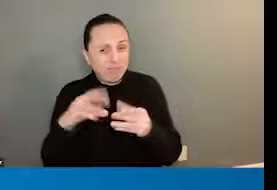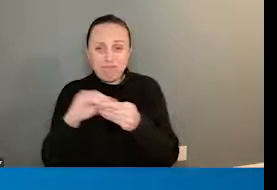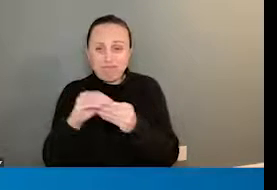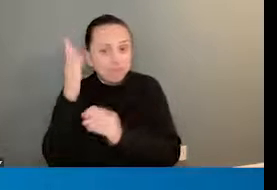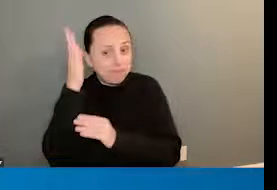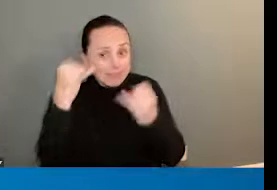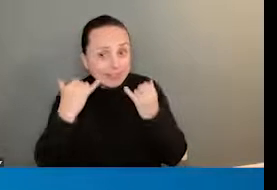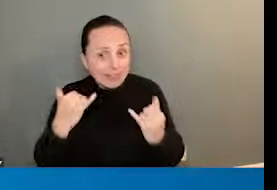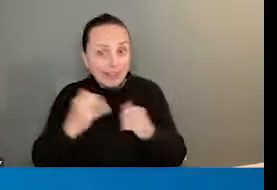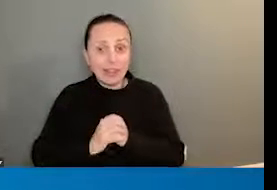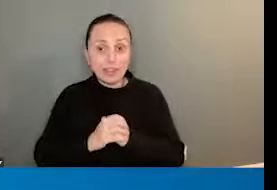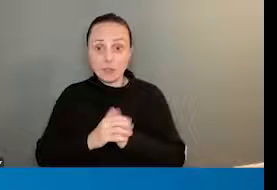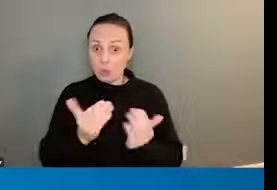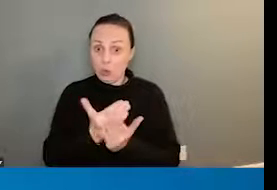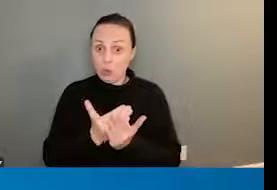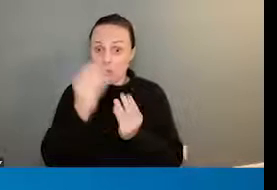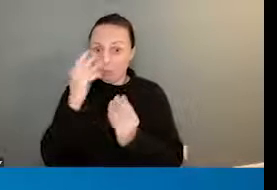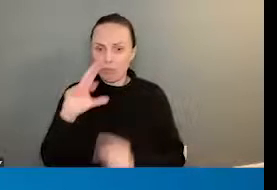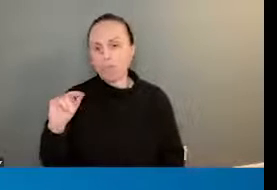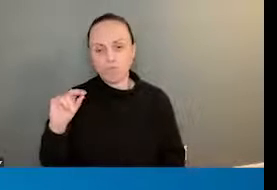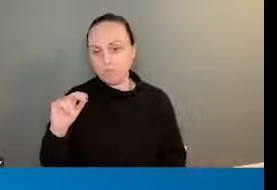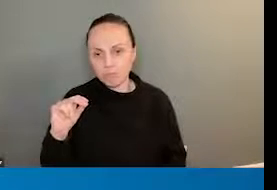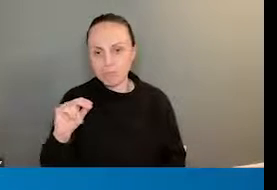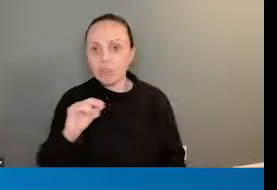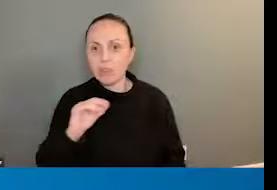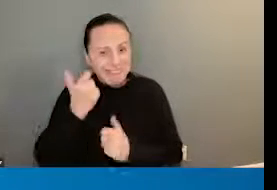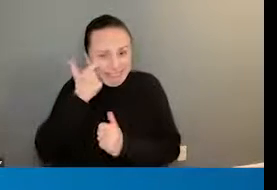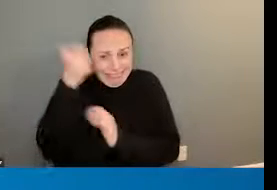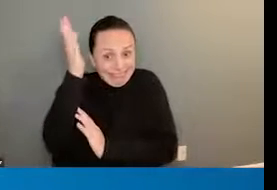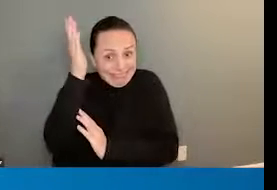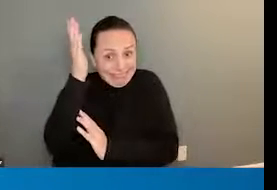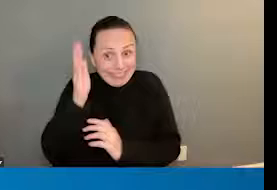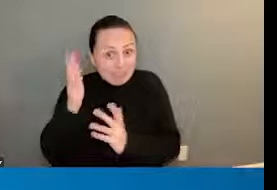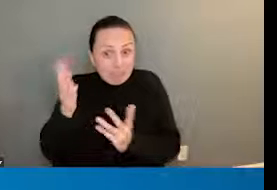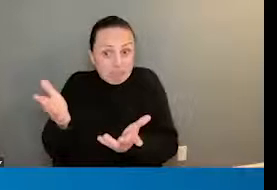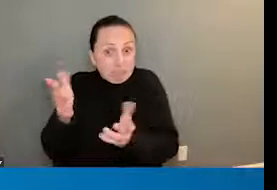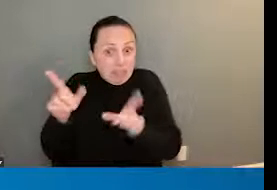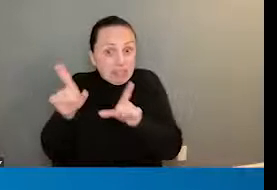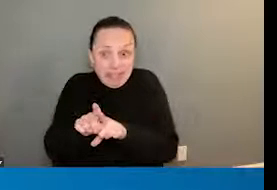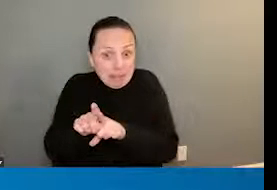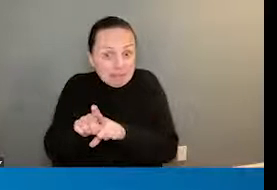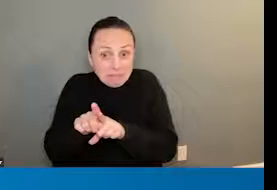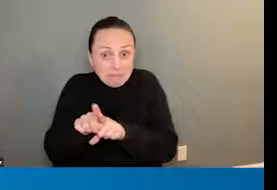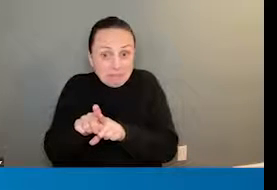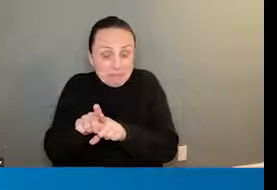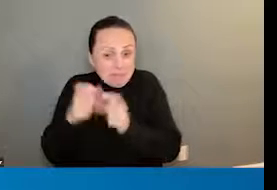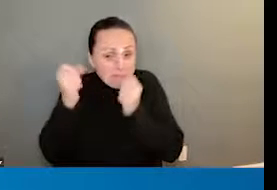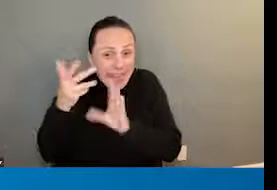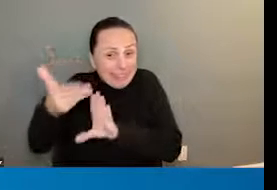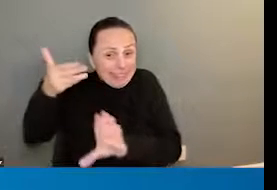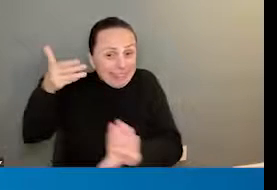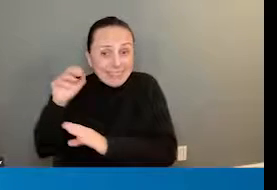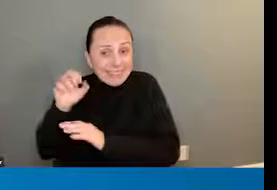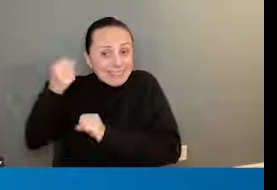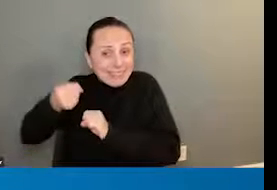is not new. In fact, everything I just told you is just the same exact thing that many of our elders have